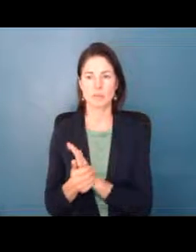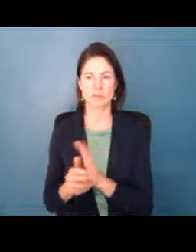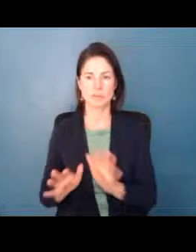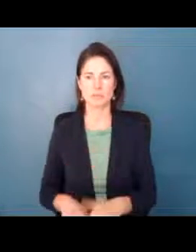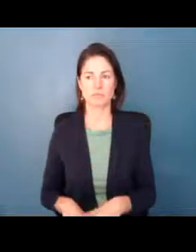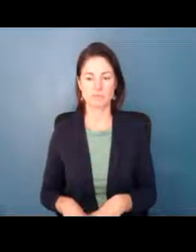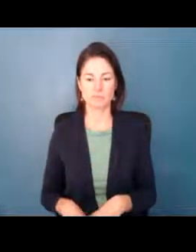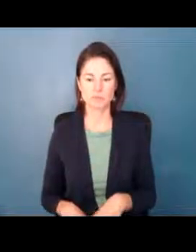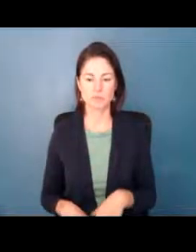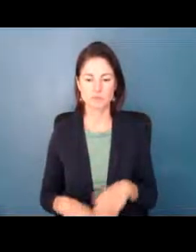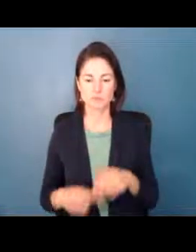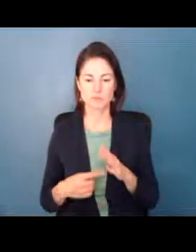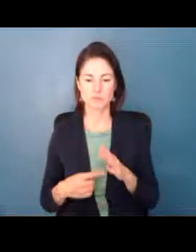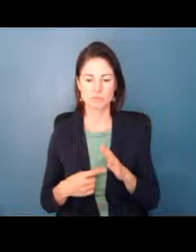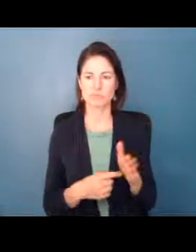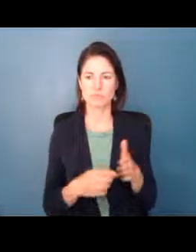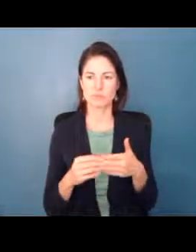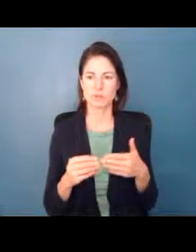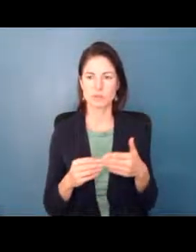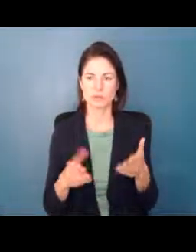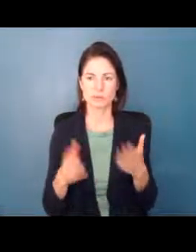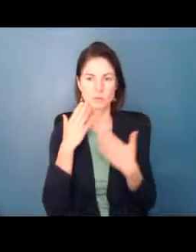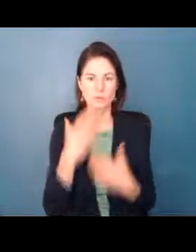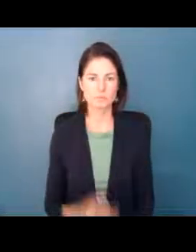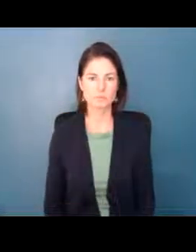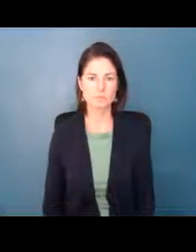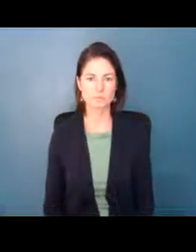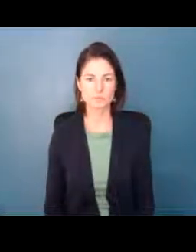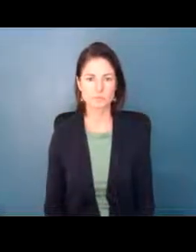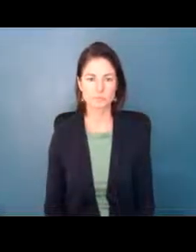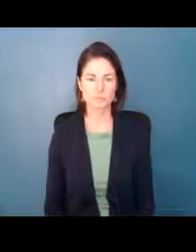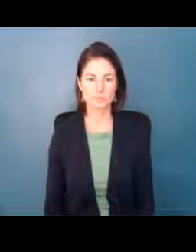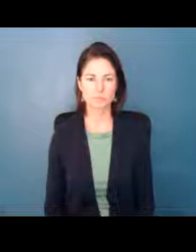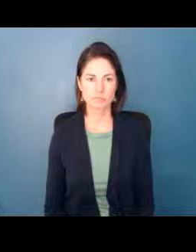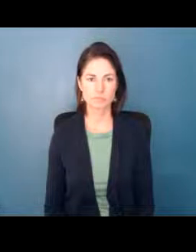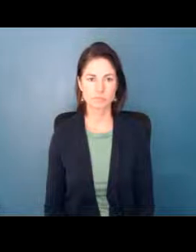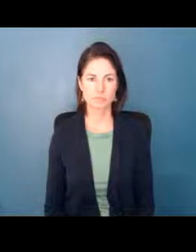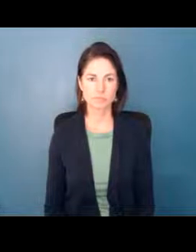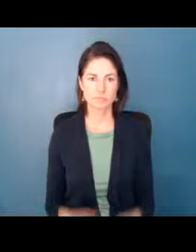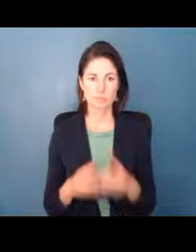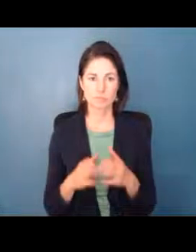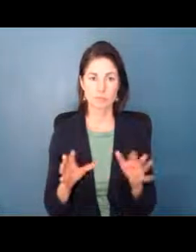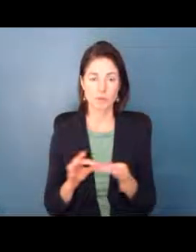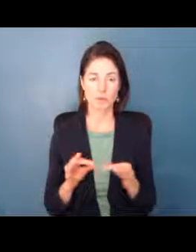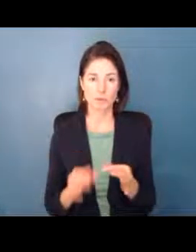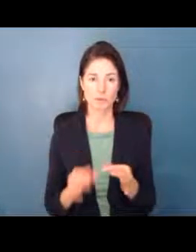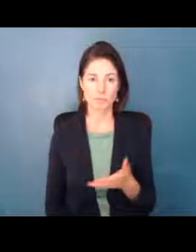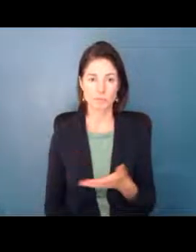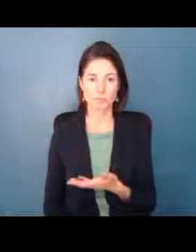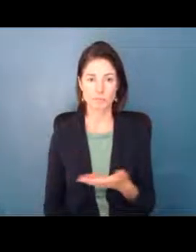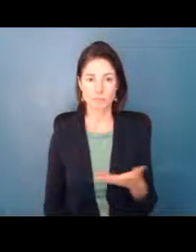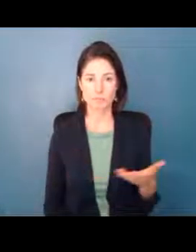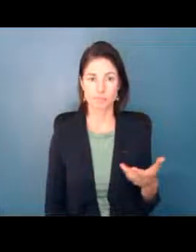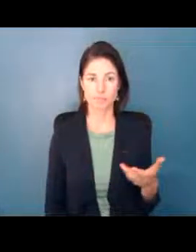the sake of our knowledge. Thank you so much, John. Do we have any public comment? No public comment. Commissioners, do you wish to make a motion?